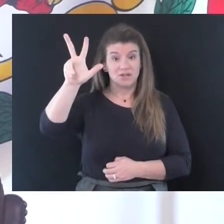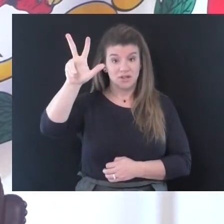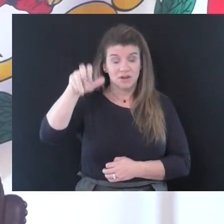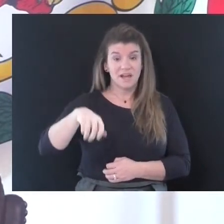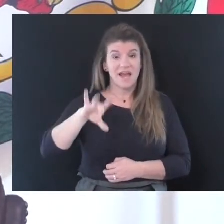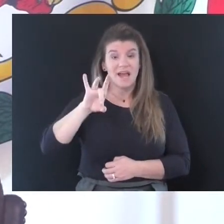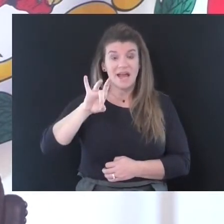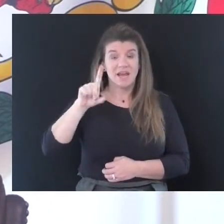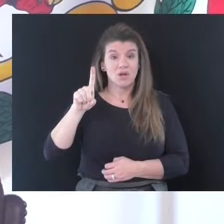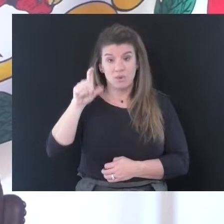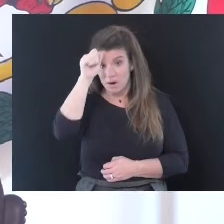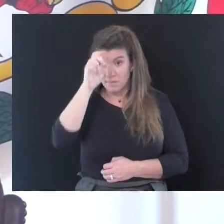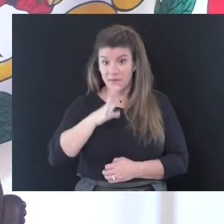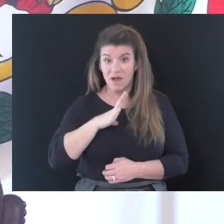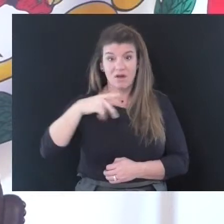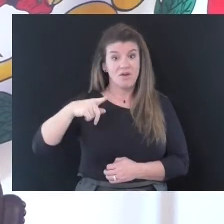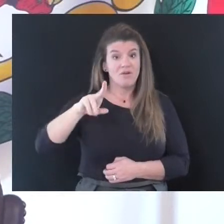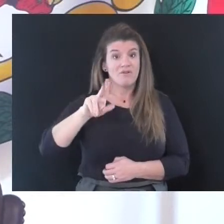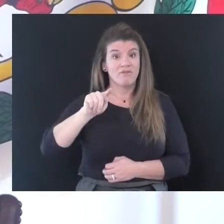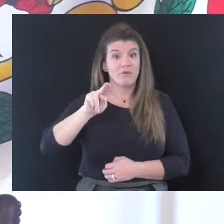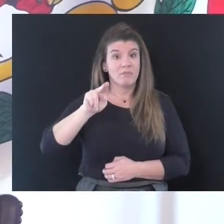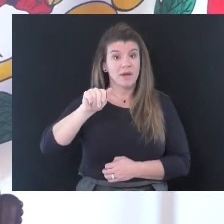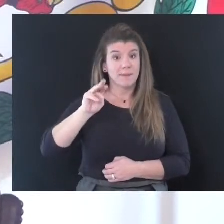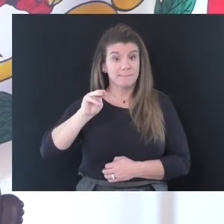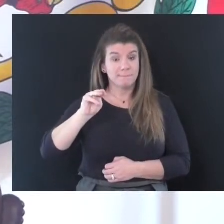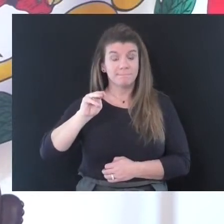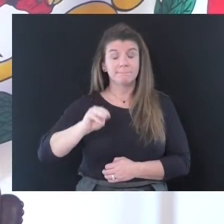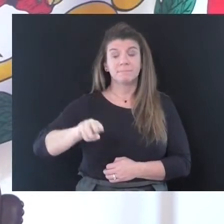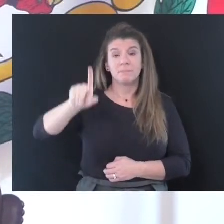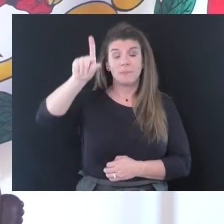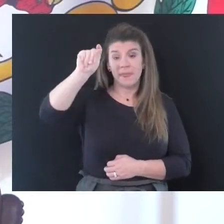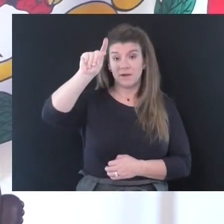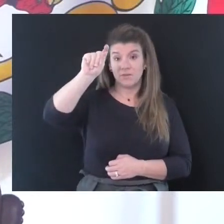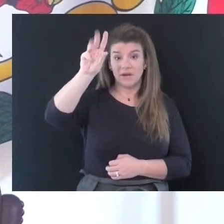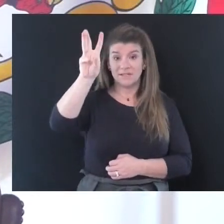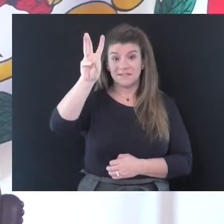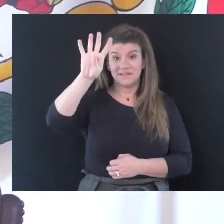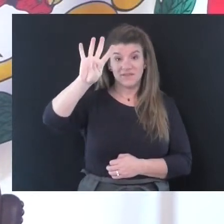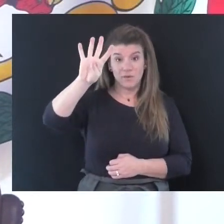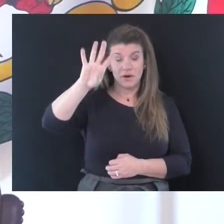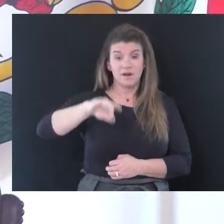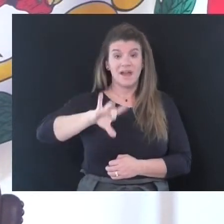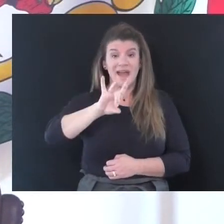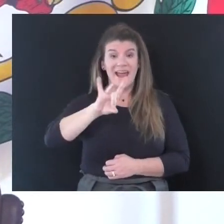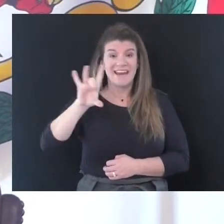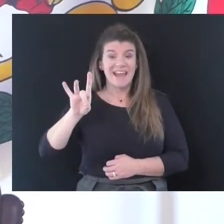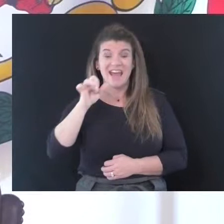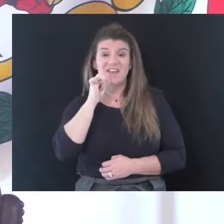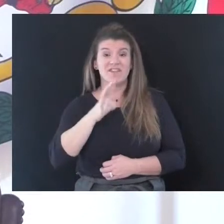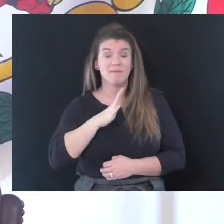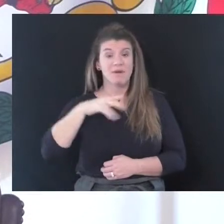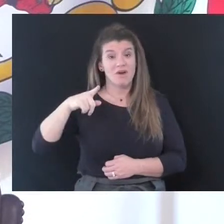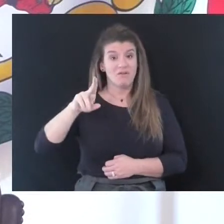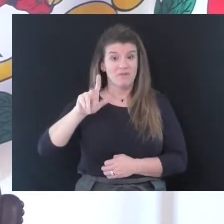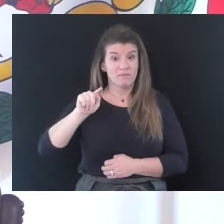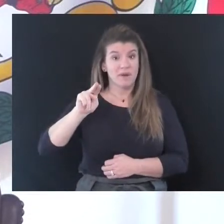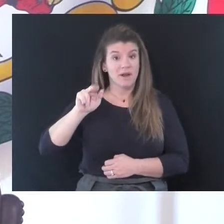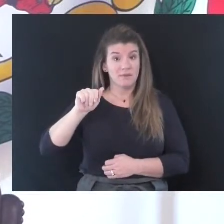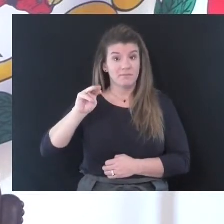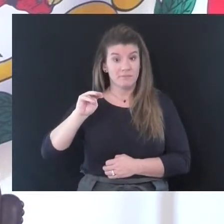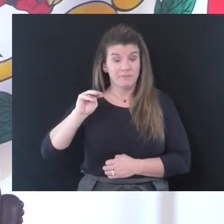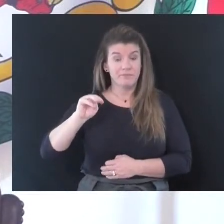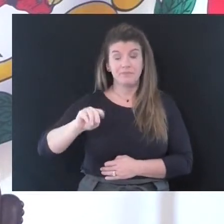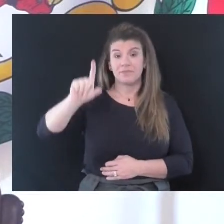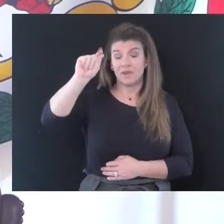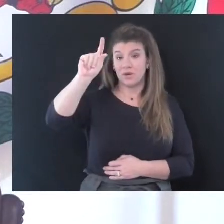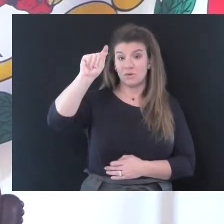an 81-year-old male from Putnam County. Our 2,064th death, an 88-year-old female from Putnam County.